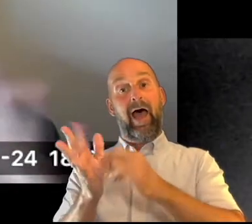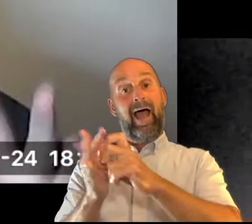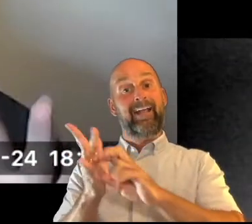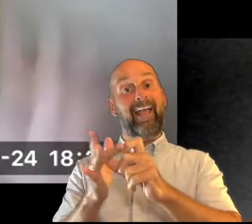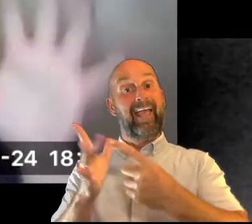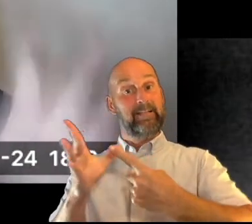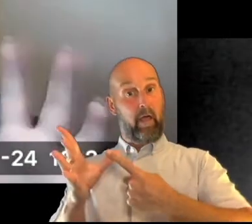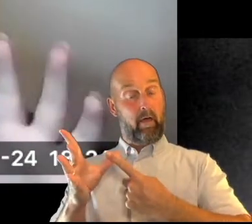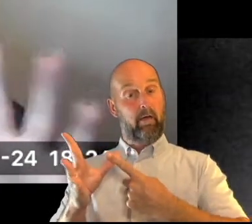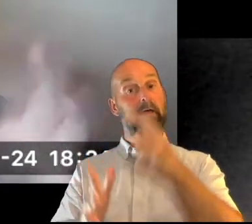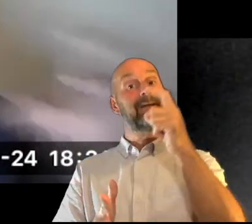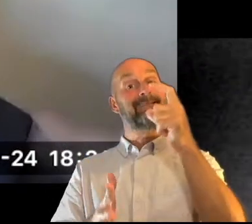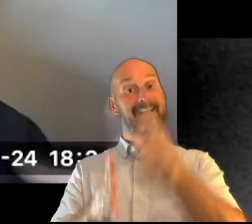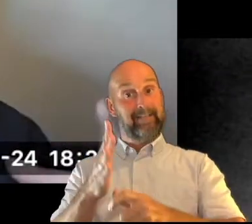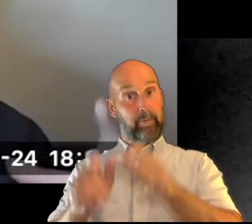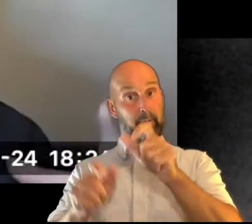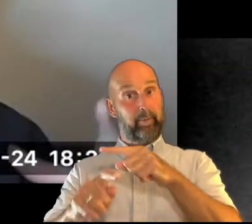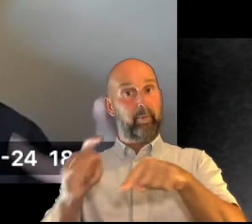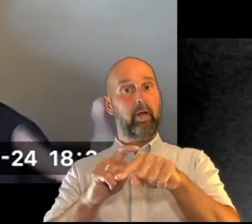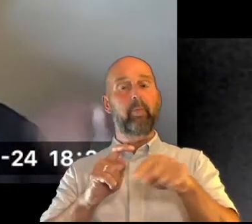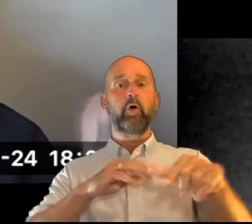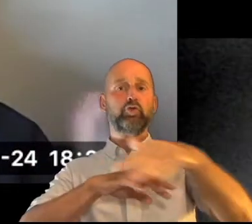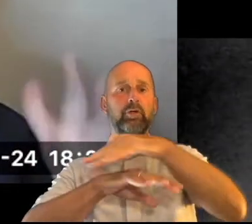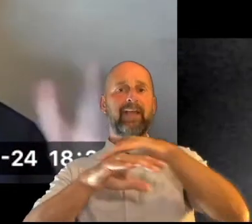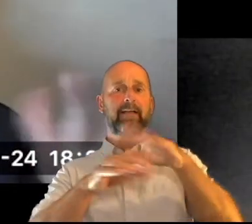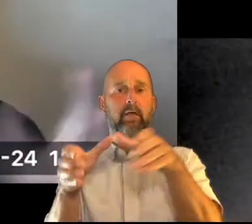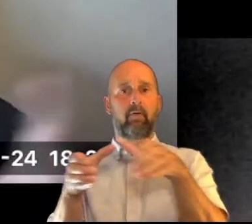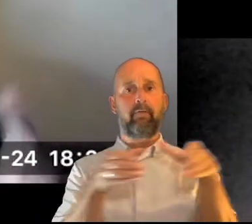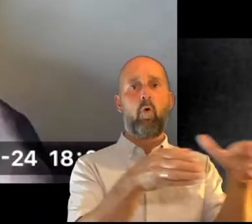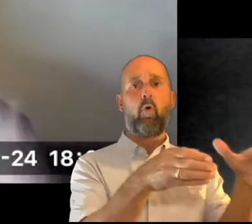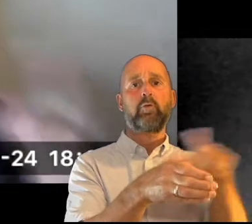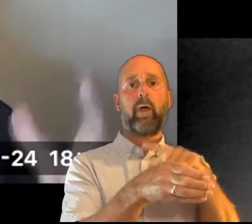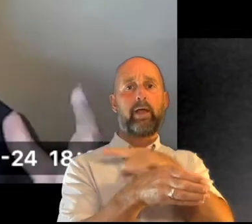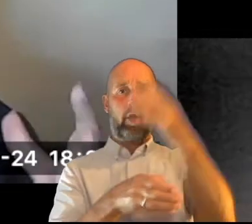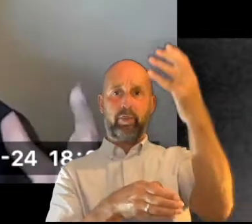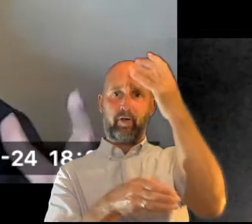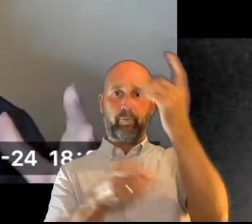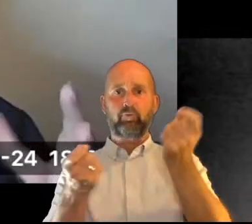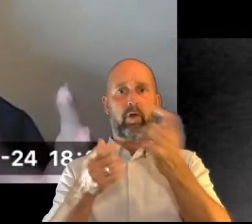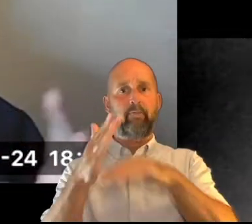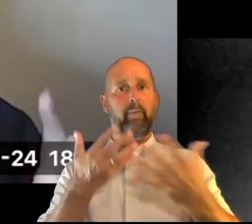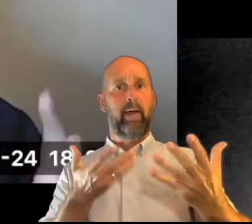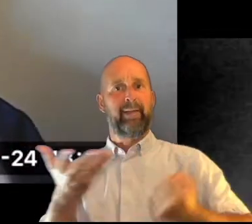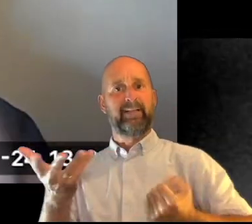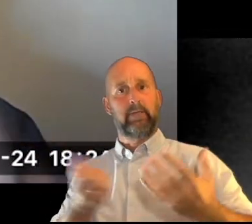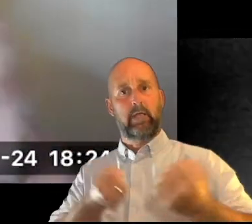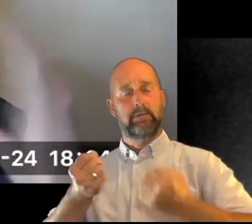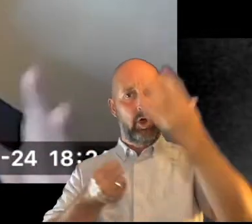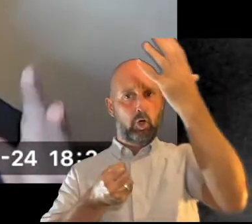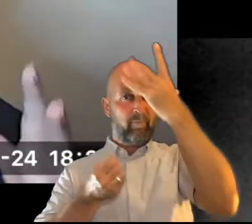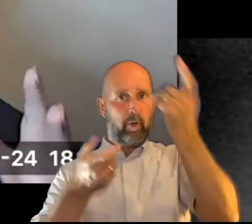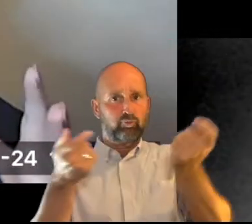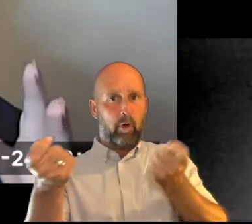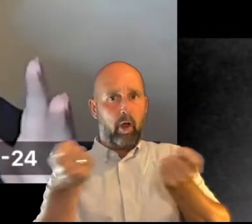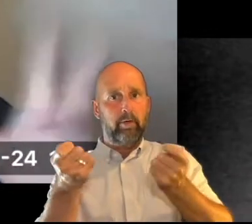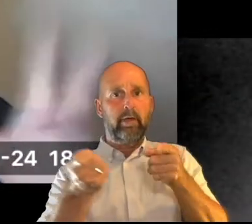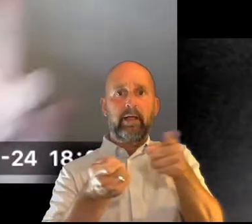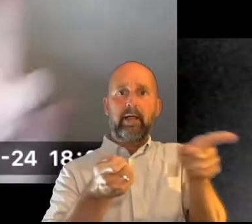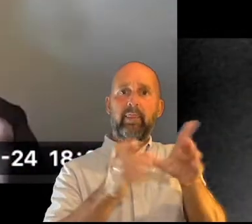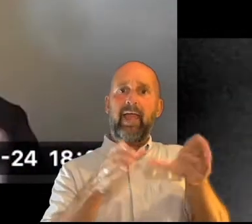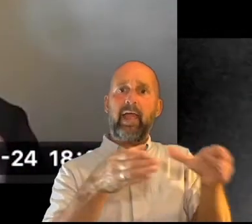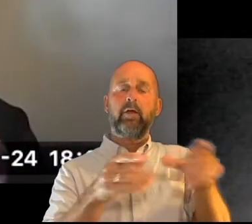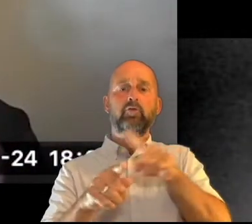people being forced to the edge of society by a government that's run by big business. So they're on a mission to